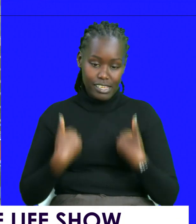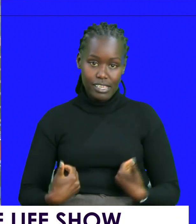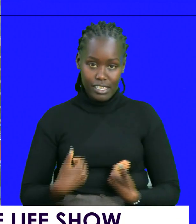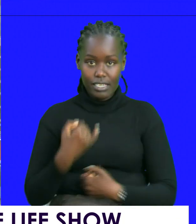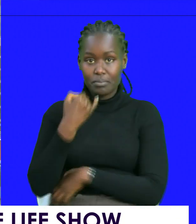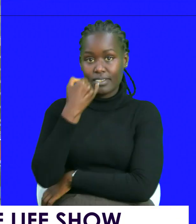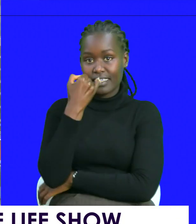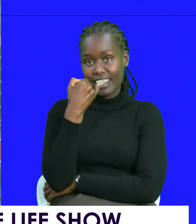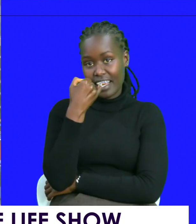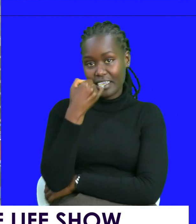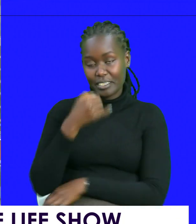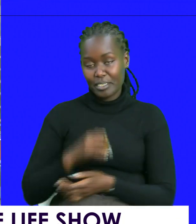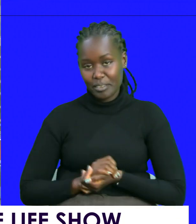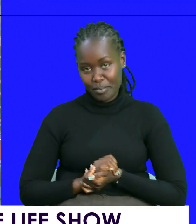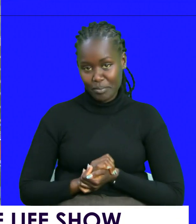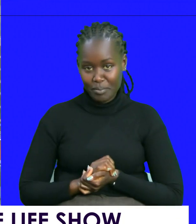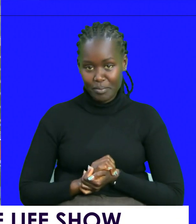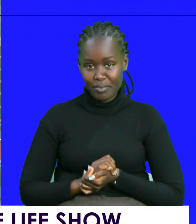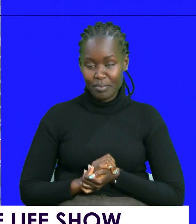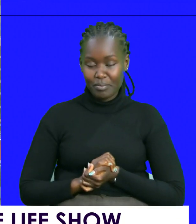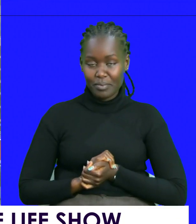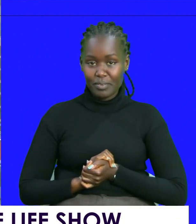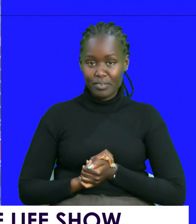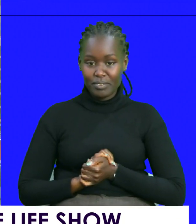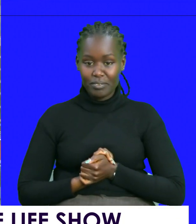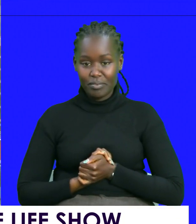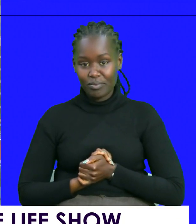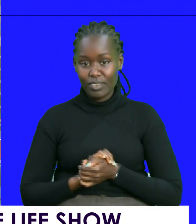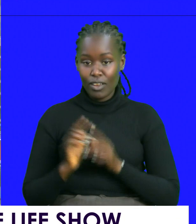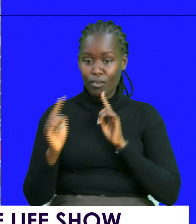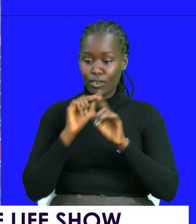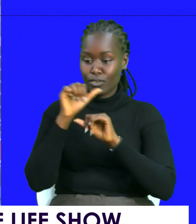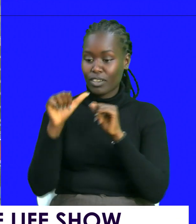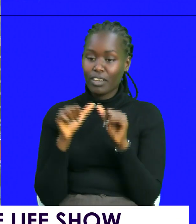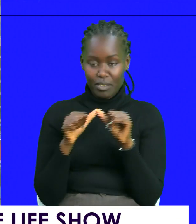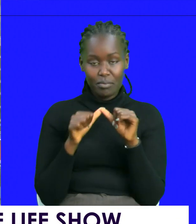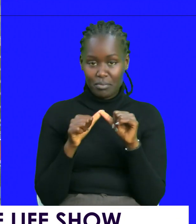Irene Chebiwot. By the way, we are talking about